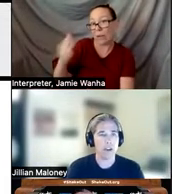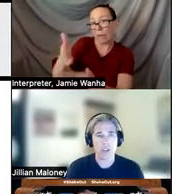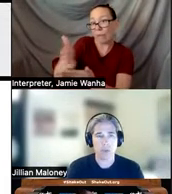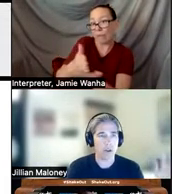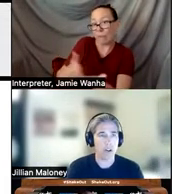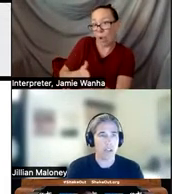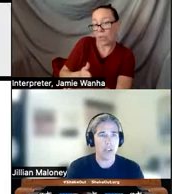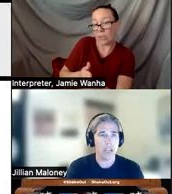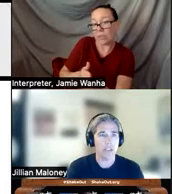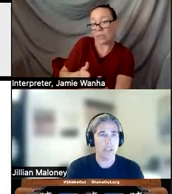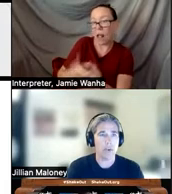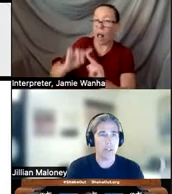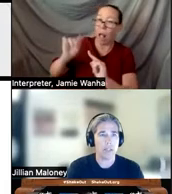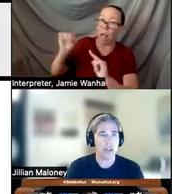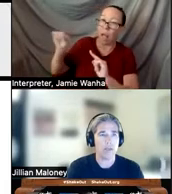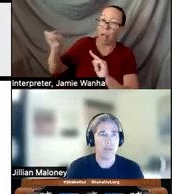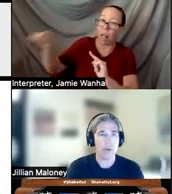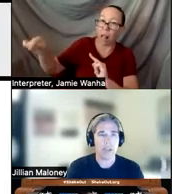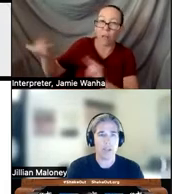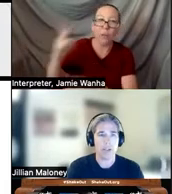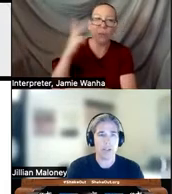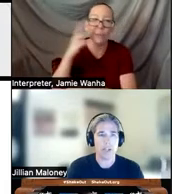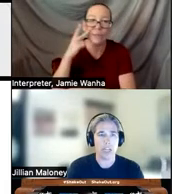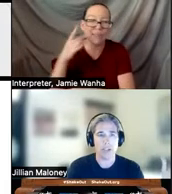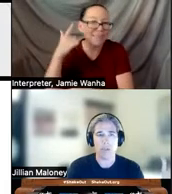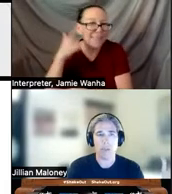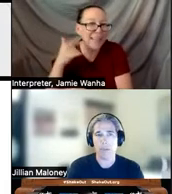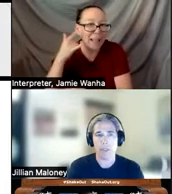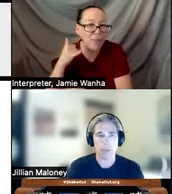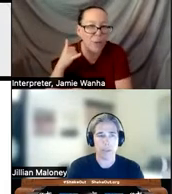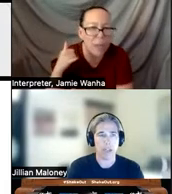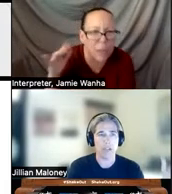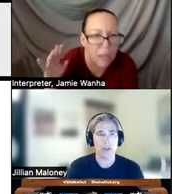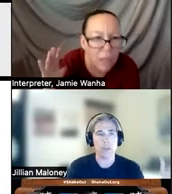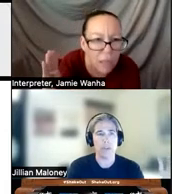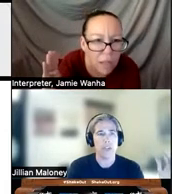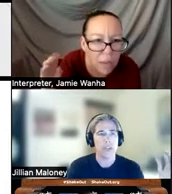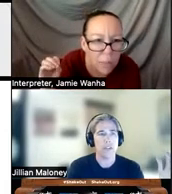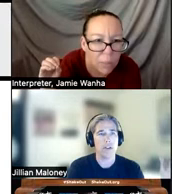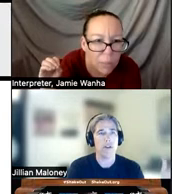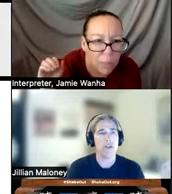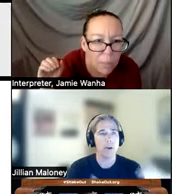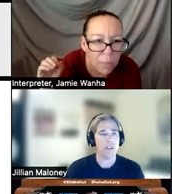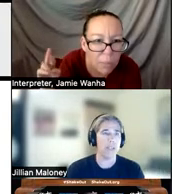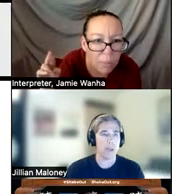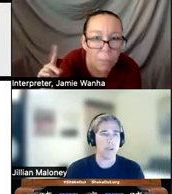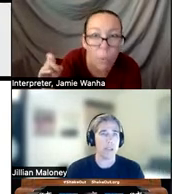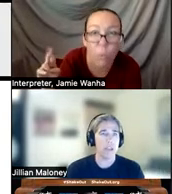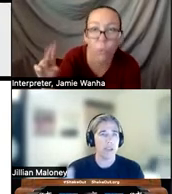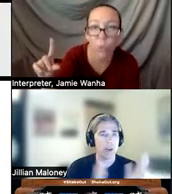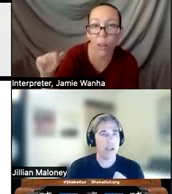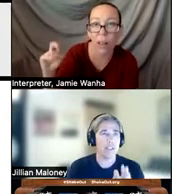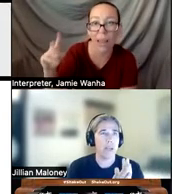the offshore. You can kind of see where it says California borderland. There's a little change from light blue to kind of dark blue. This is all part of the plate